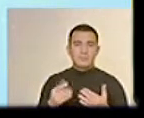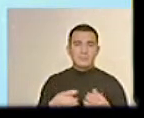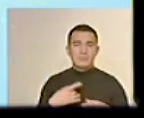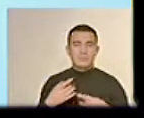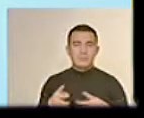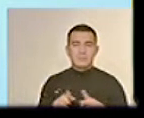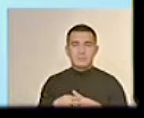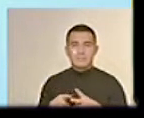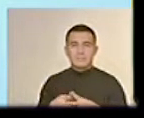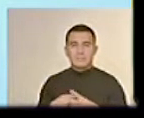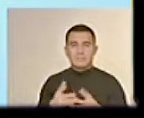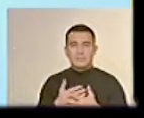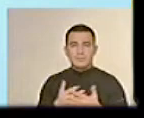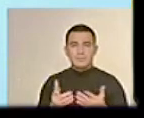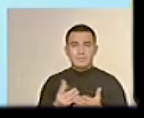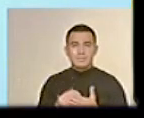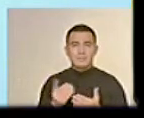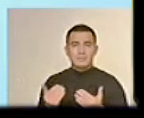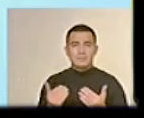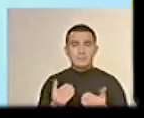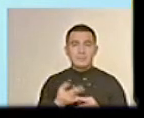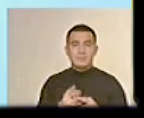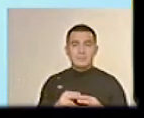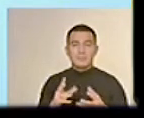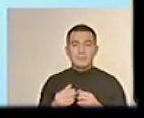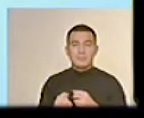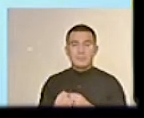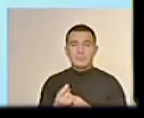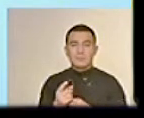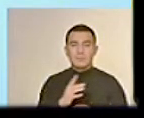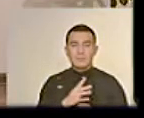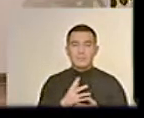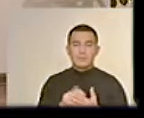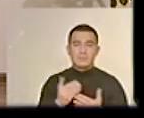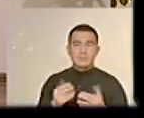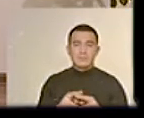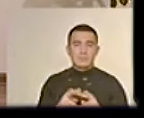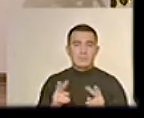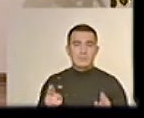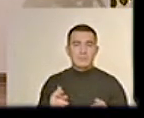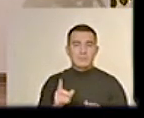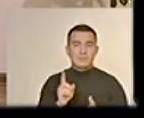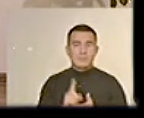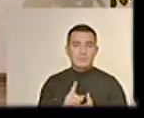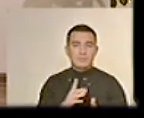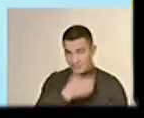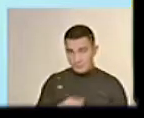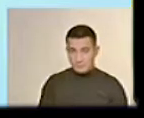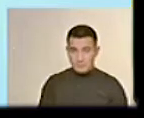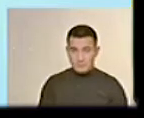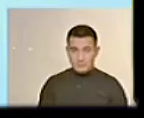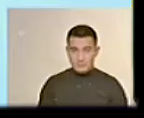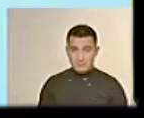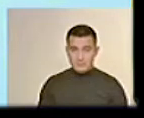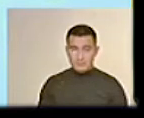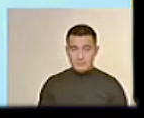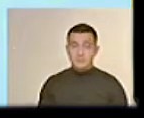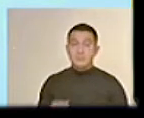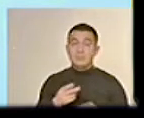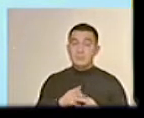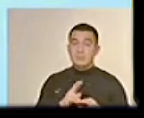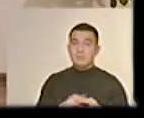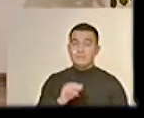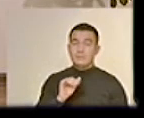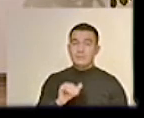kirishayotgan modda massasi reaksiyadan so'ng hosil bo'lgan modda massasiga teng bo'lishini ta'minlashimiz lozim ekan. Demak, ushbu test